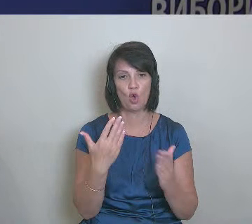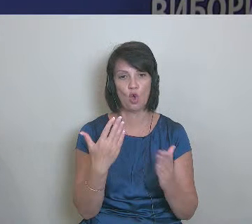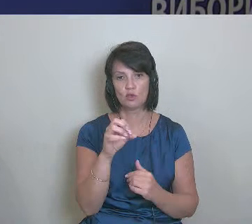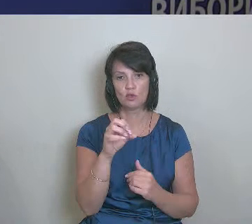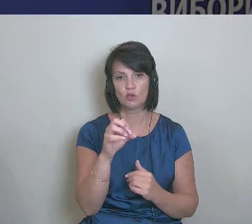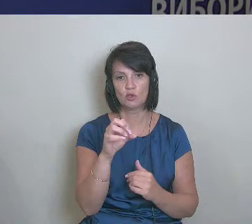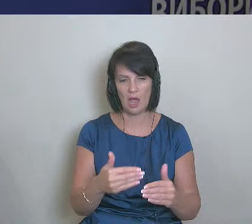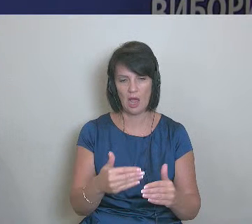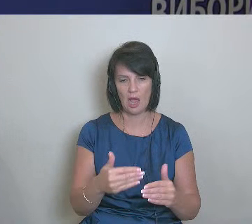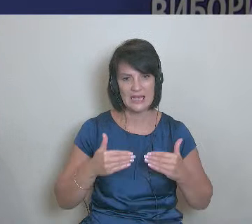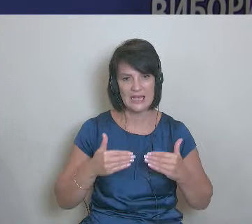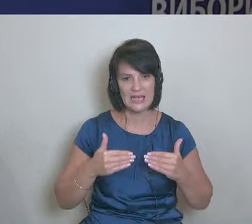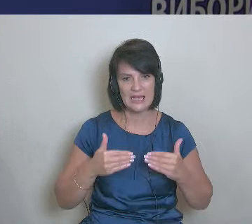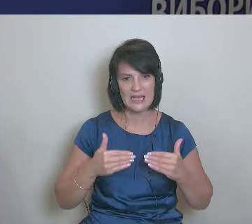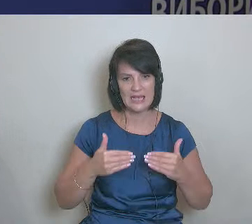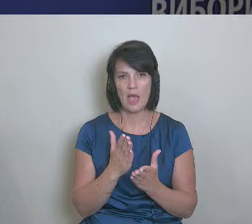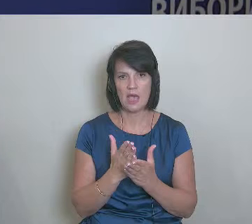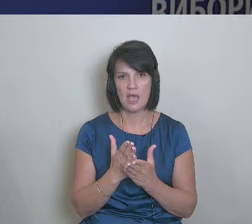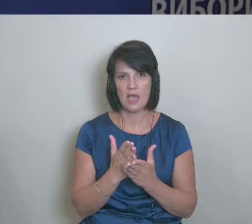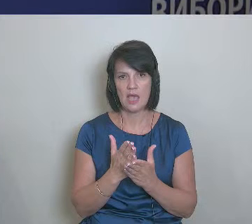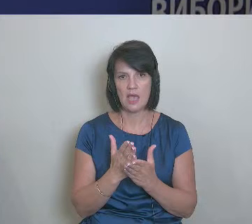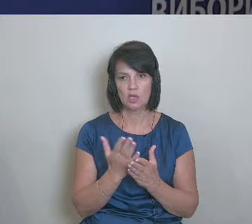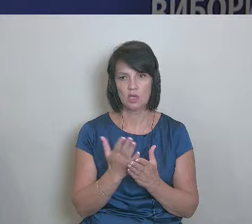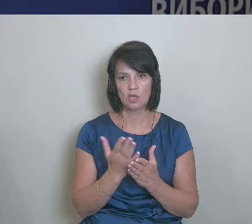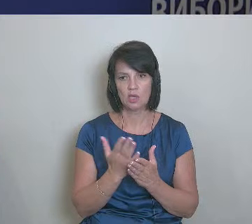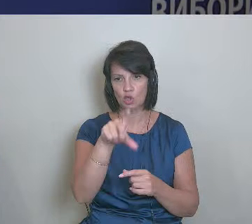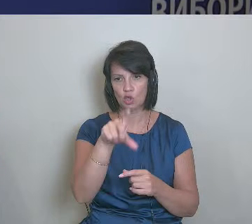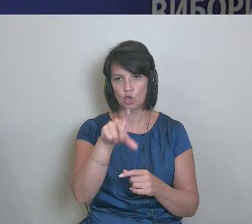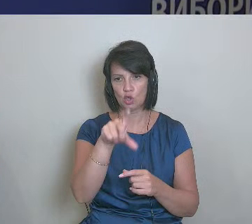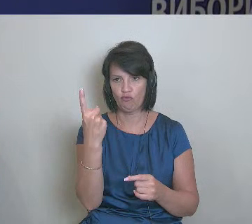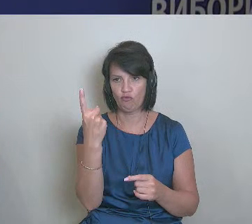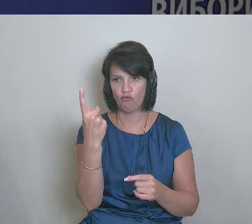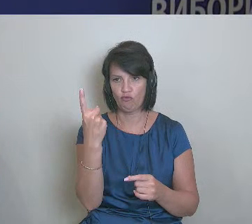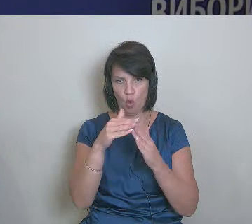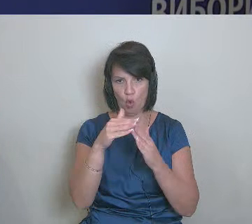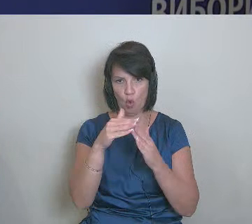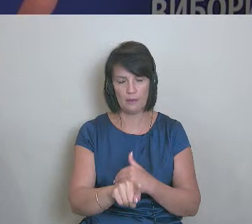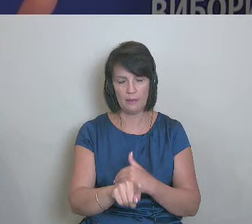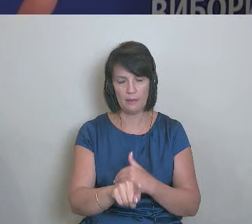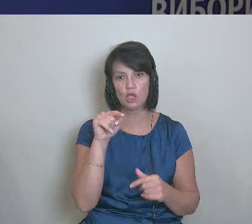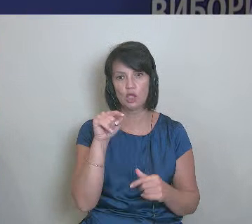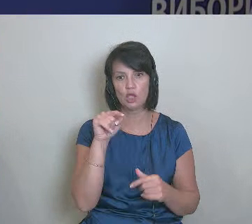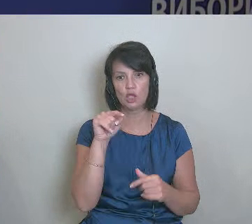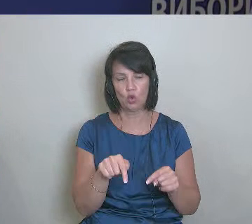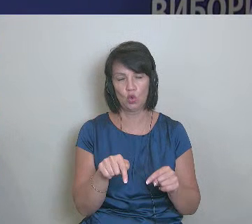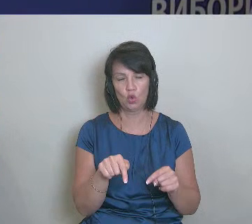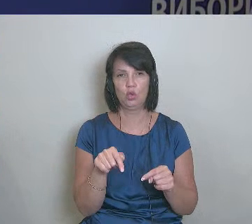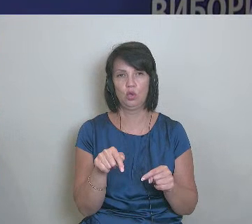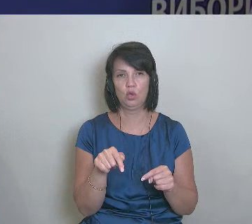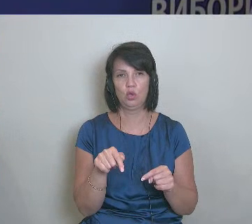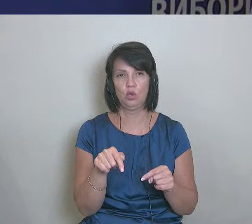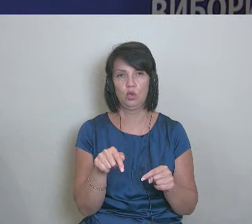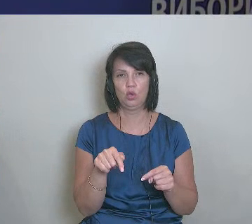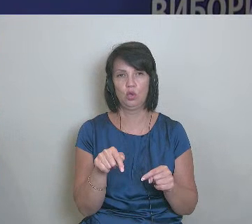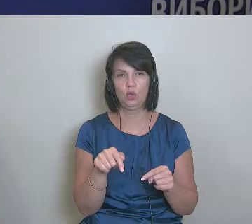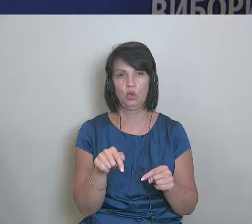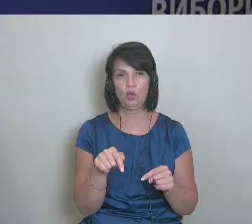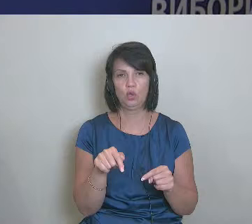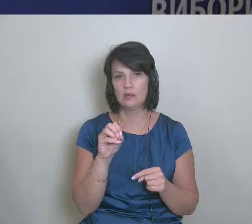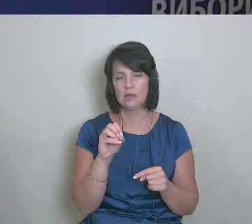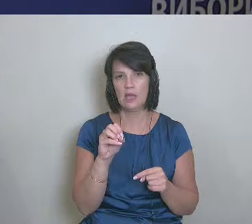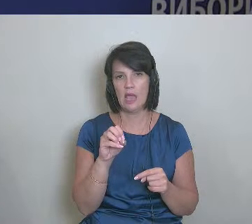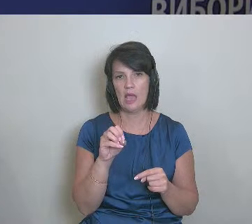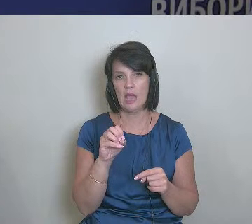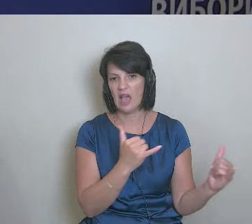giving certain recommendations on social distancing and also the number of people who can simultaneously